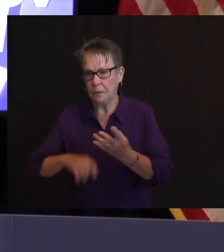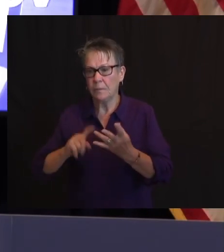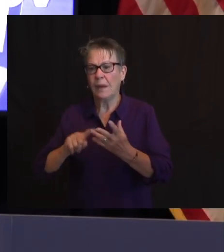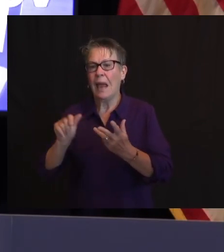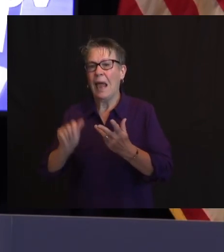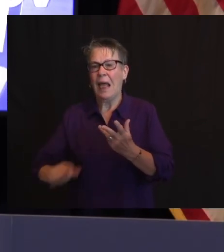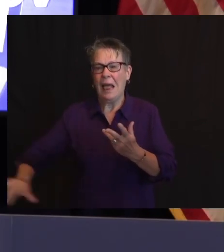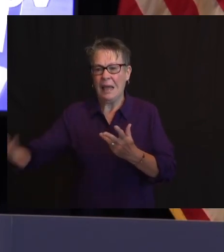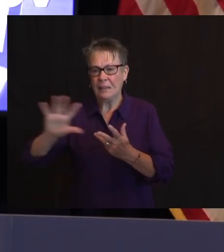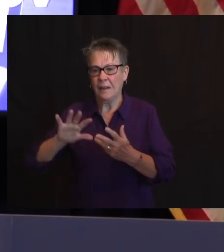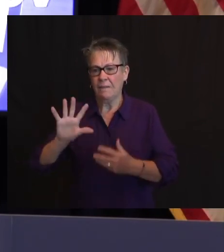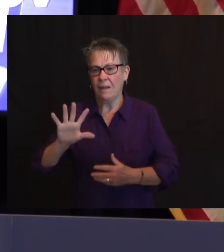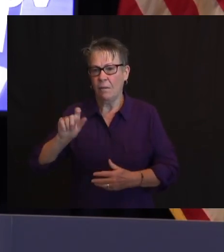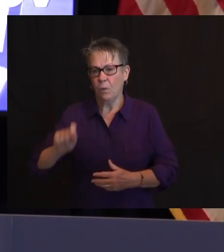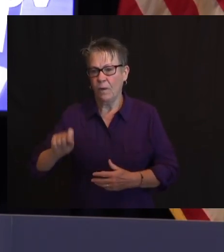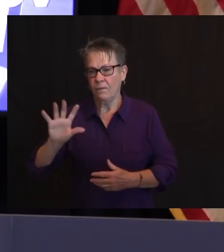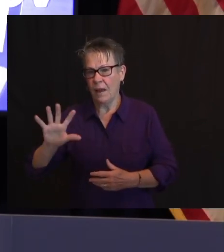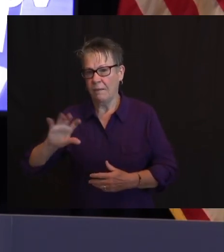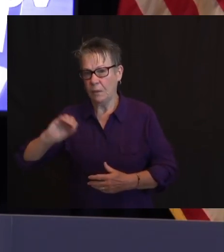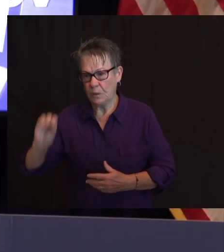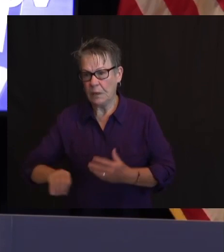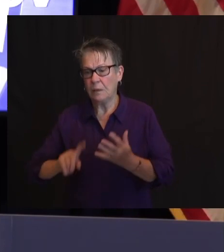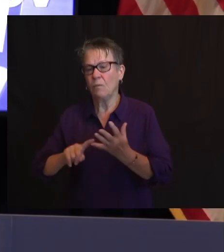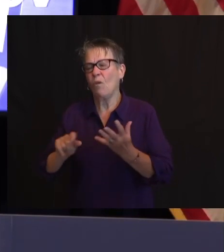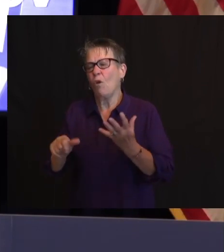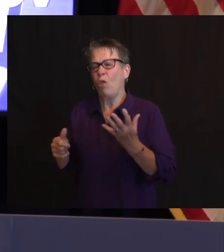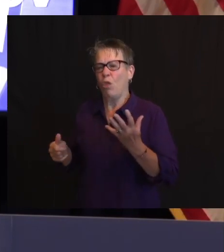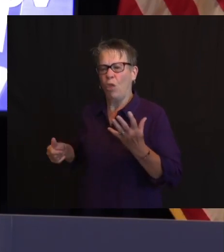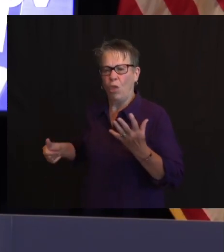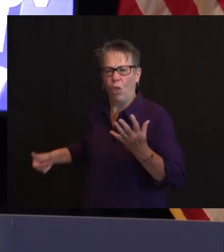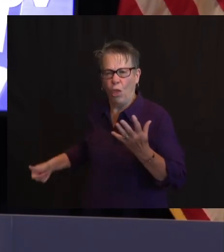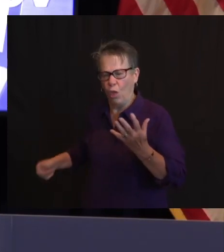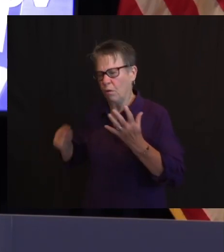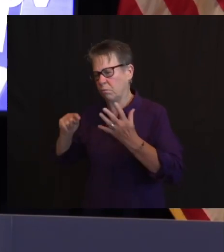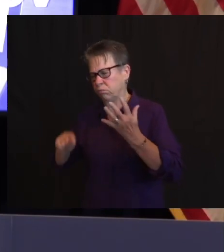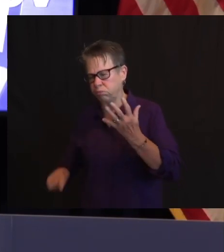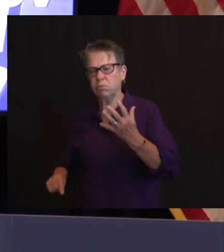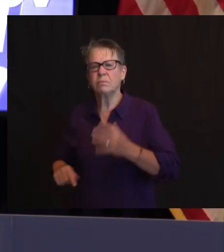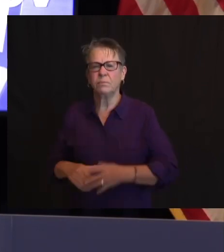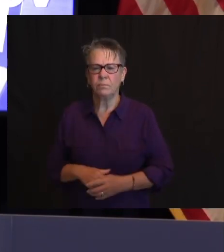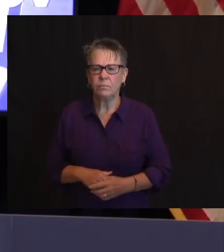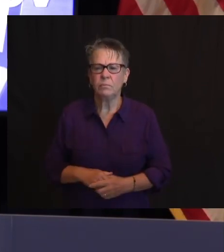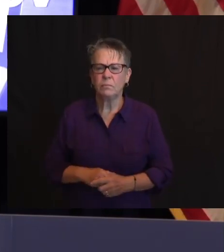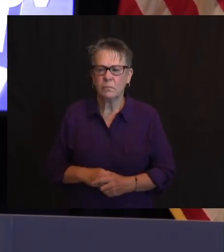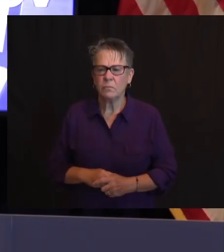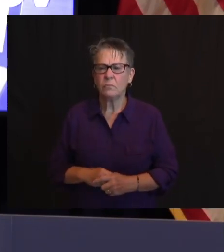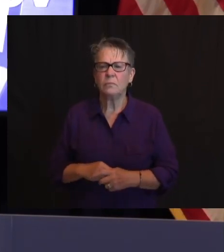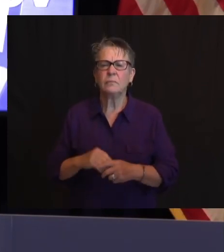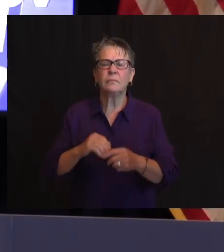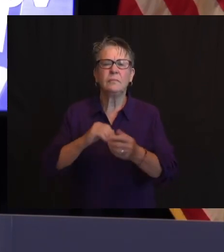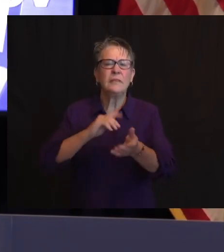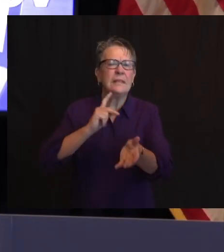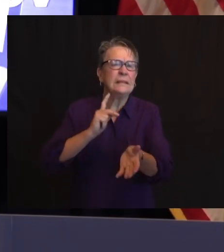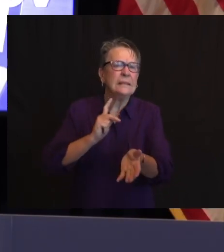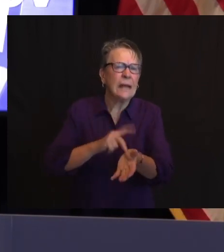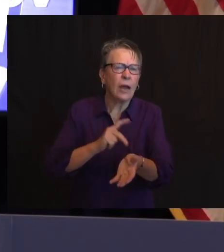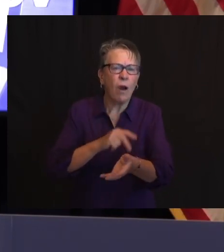veterans' homes and the psychiatric homes, our numbers remain the same. The daily percent positivity statewide